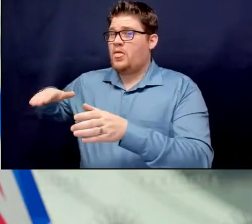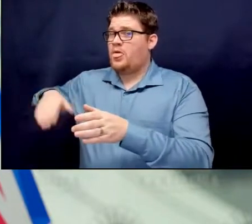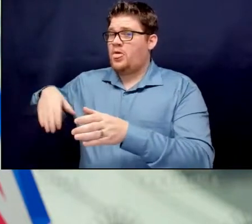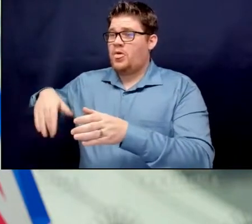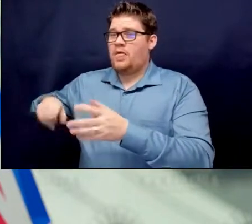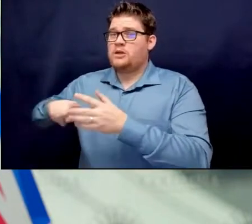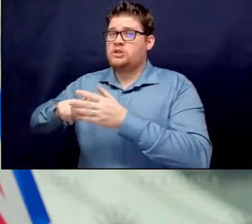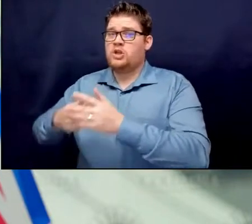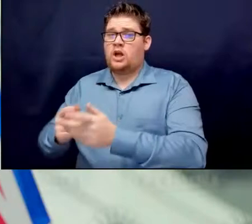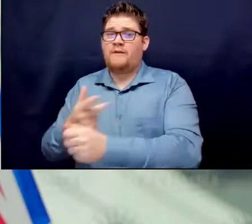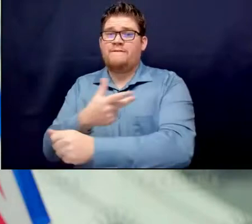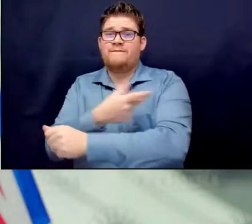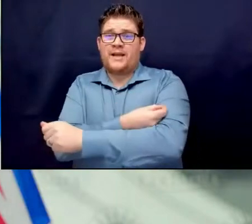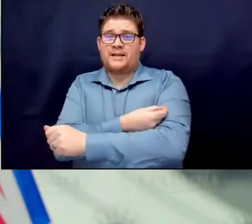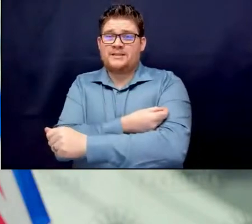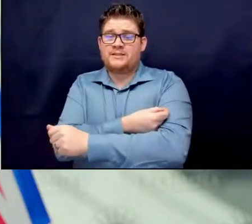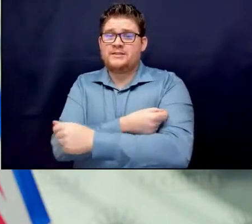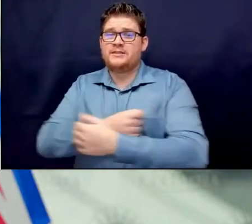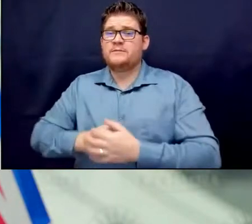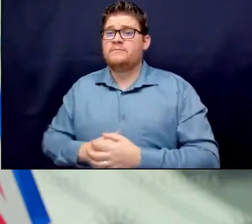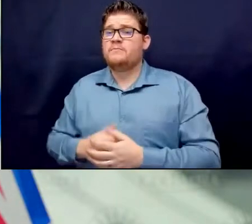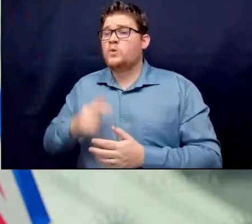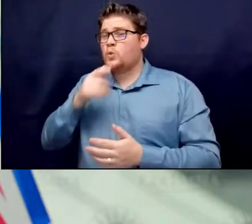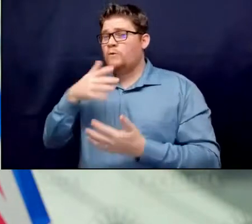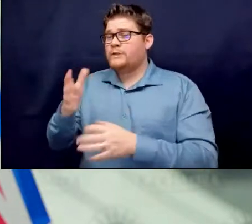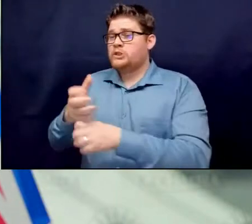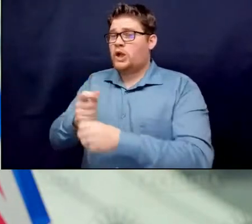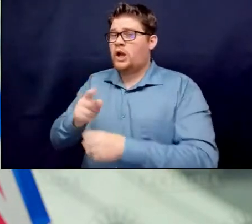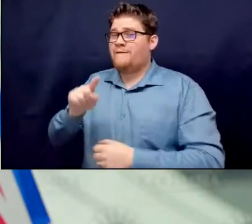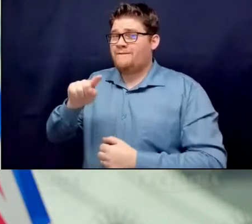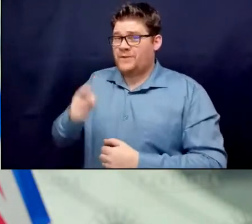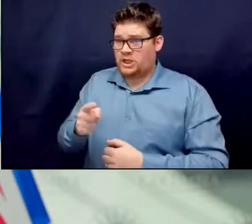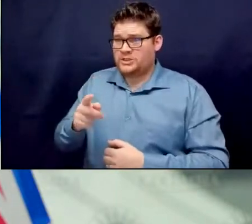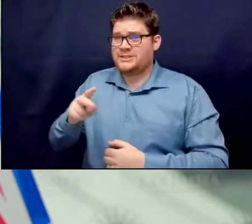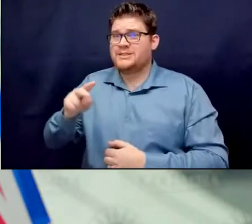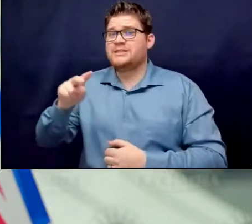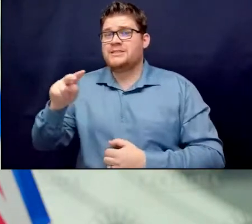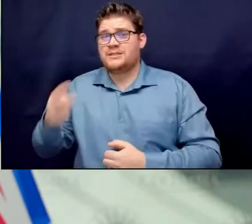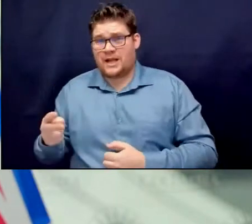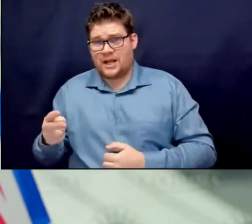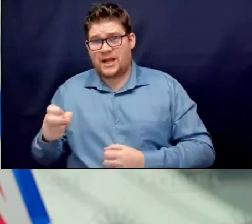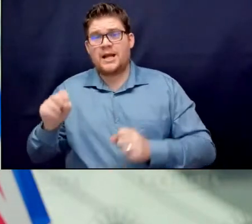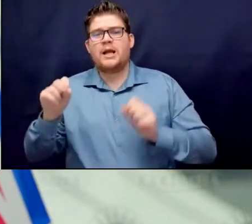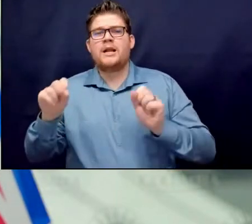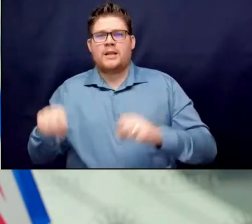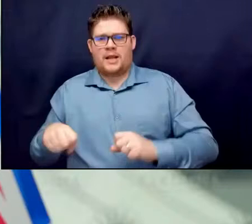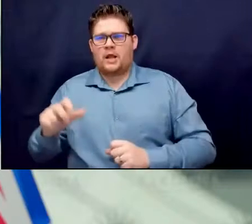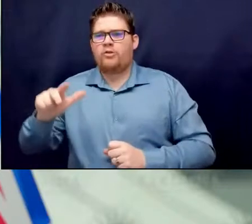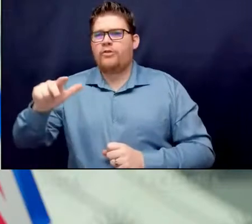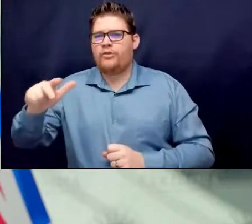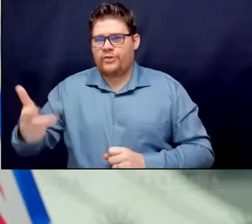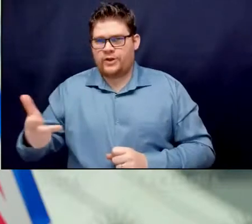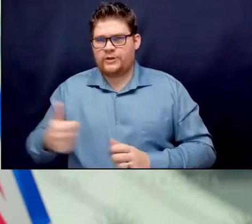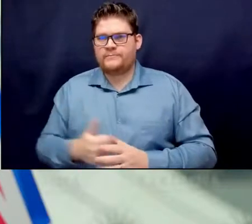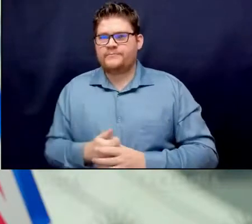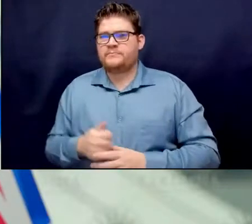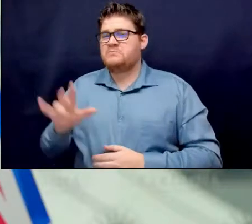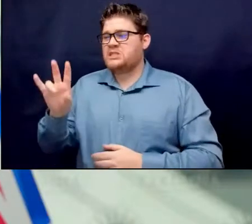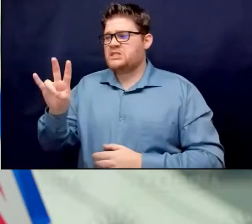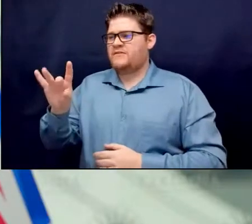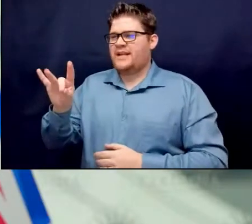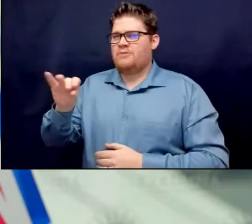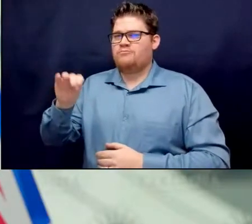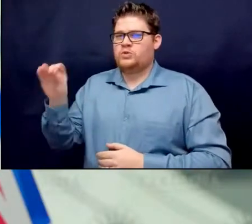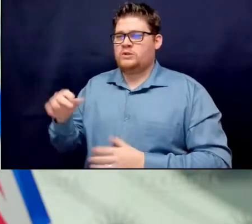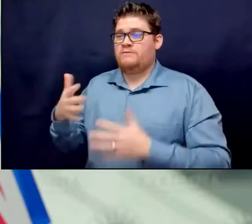those are eligible. But that said, there are still a significant number of people in risk groups who we are